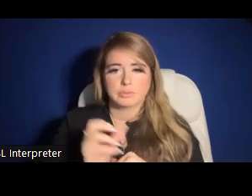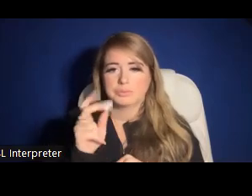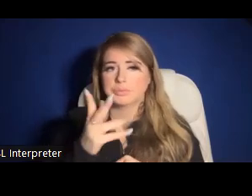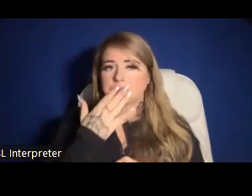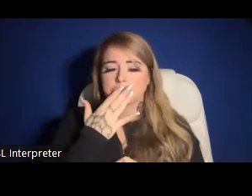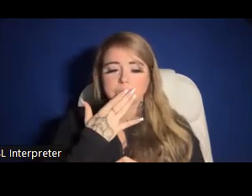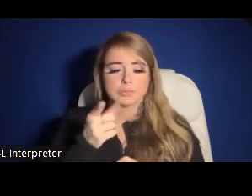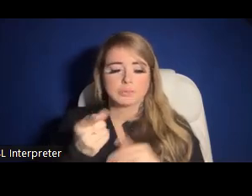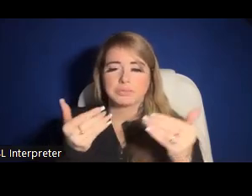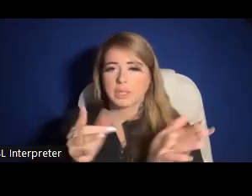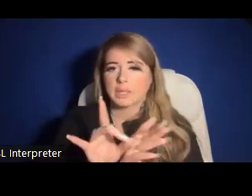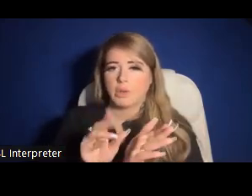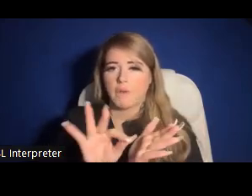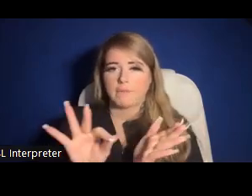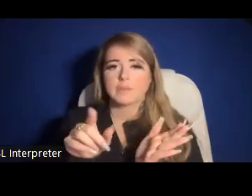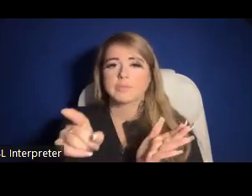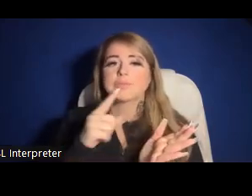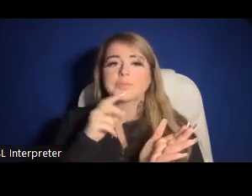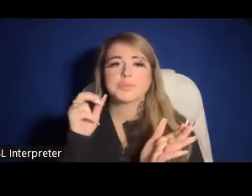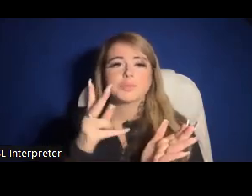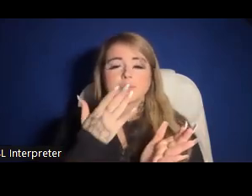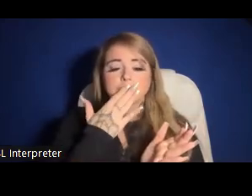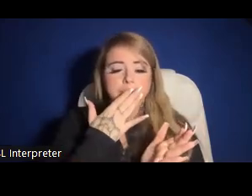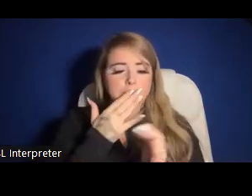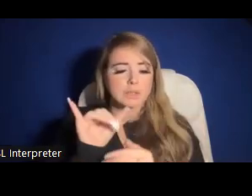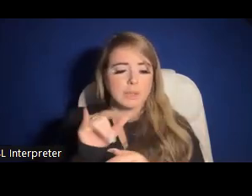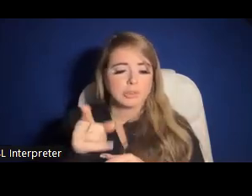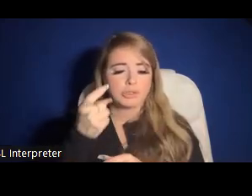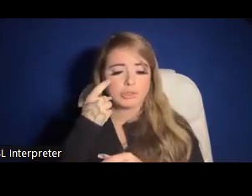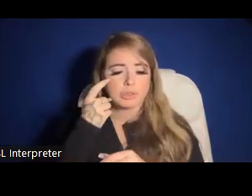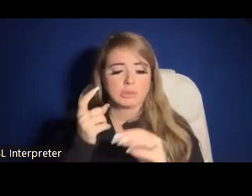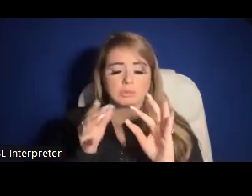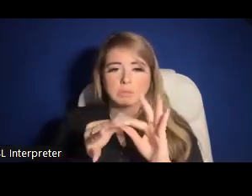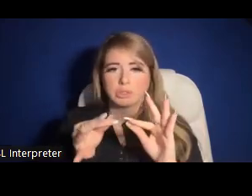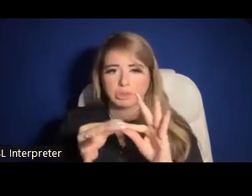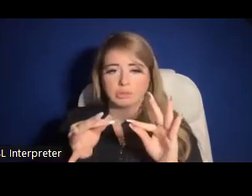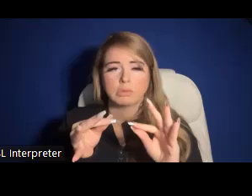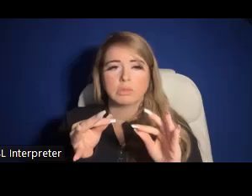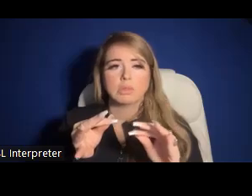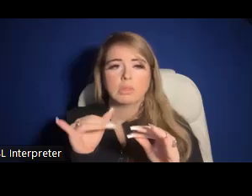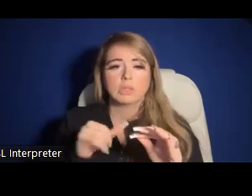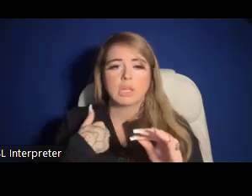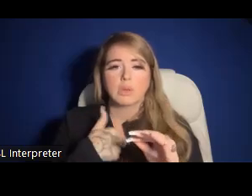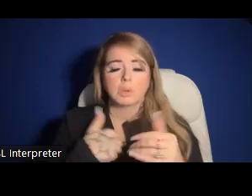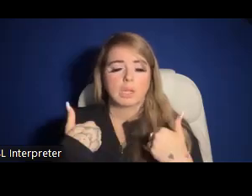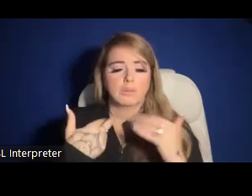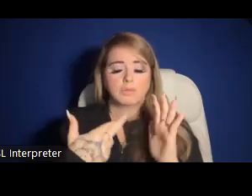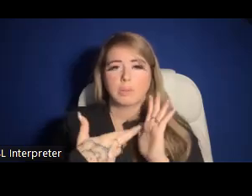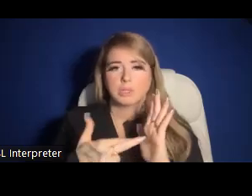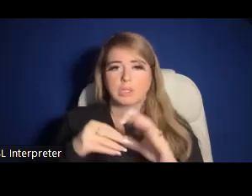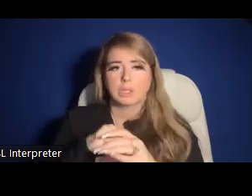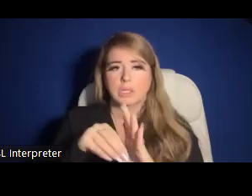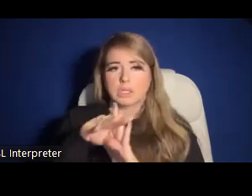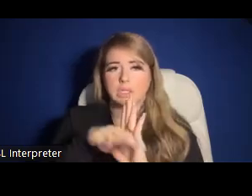you kick us off? Okay, thank you. So as Tasha mentioned, the BHAAC representation in